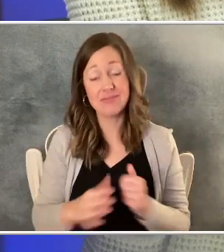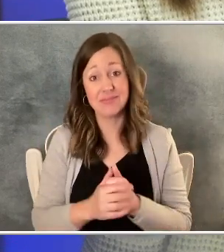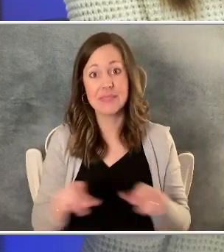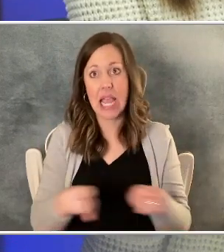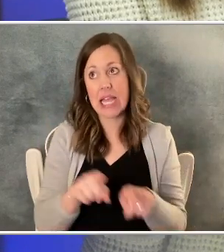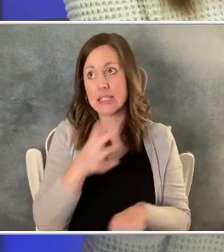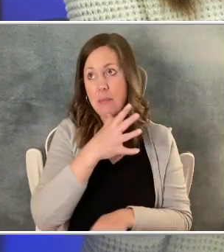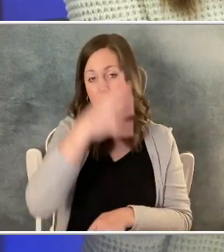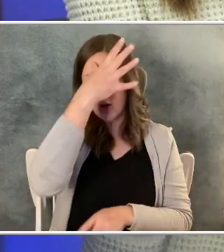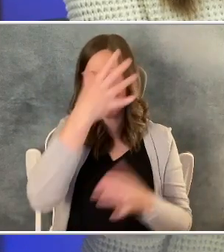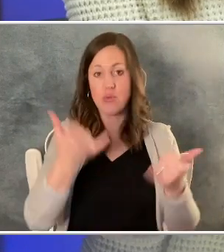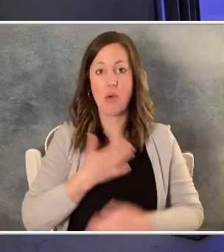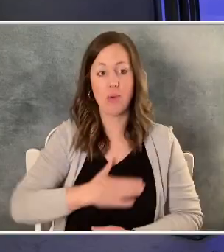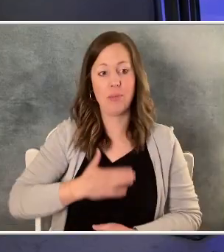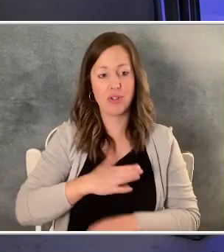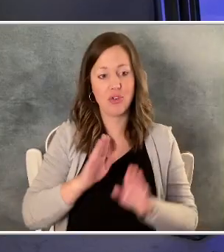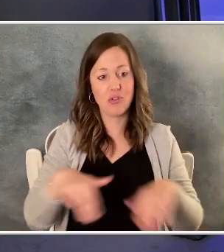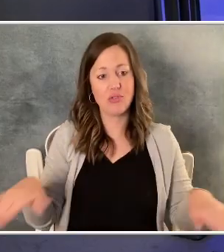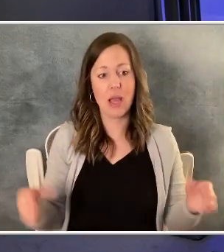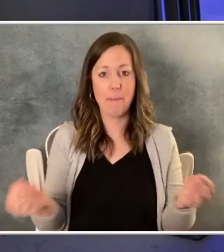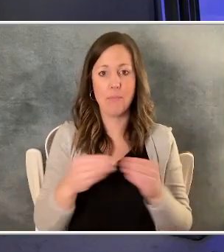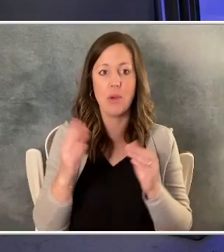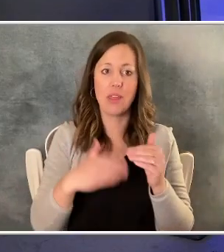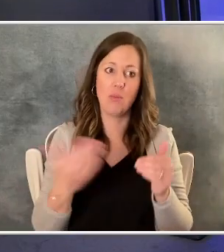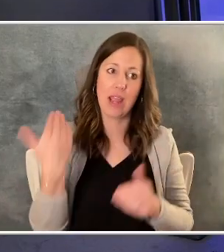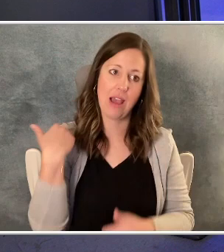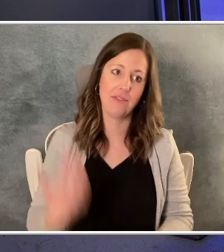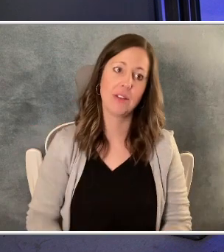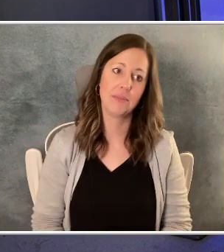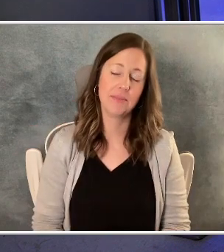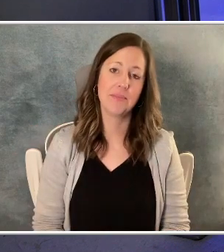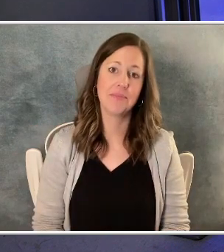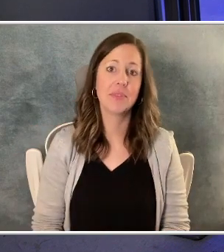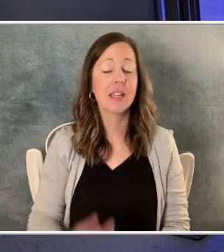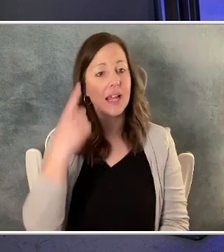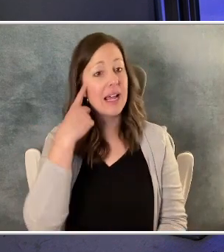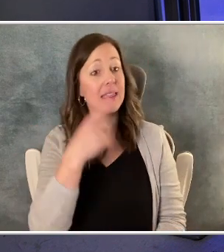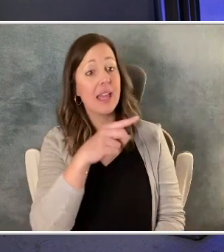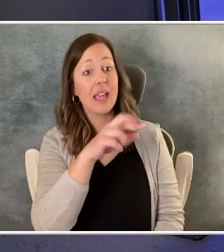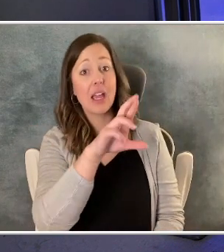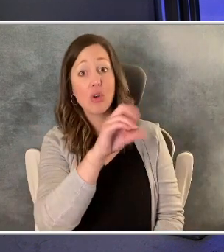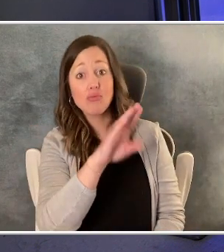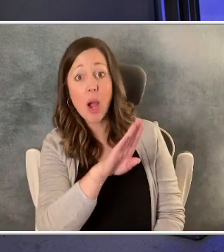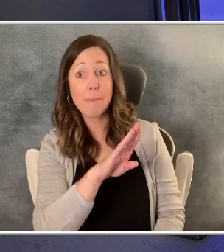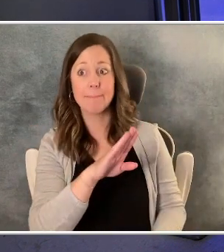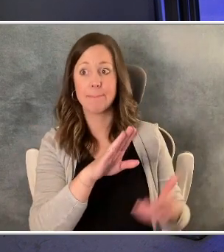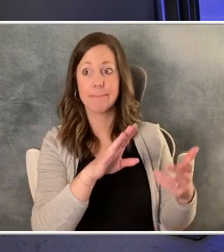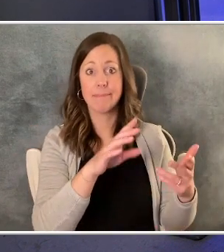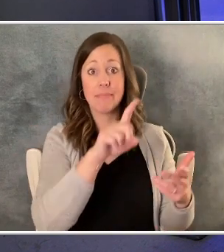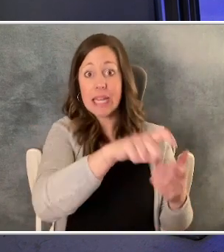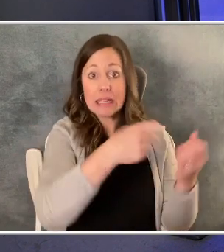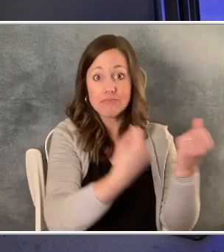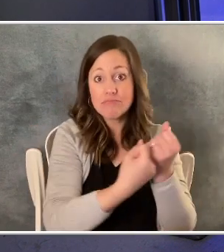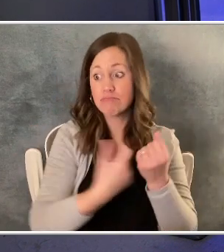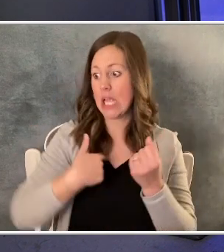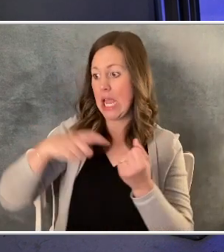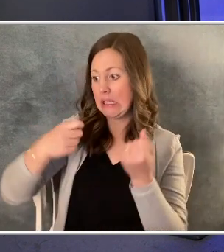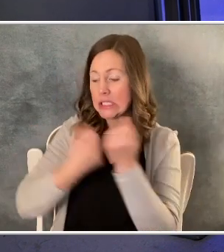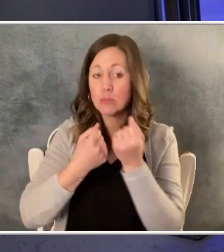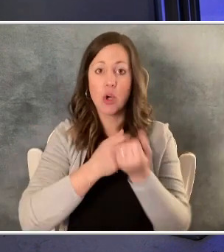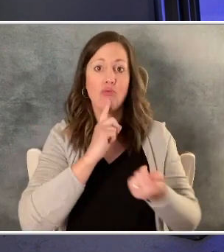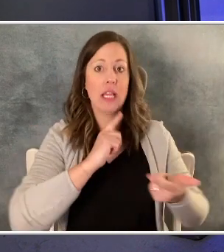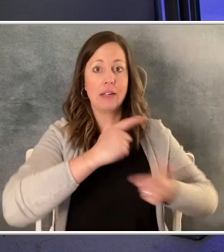child more than we ever have. And I think where he can't fill in the cracks, I do, and vice versa. We are a